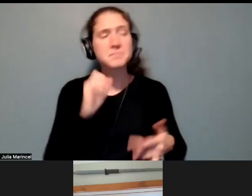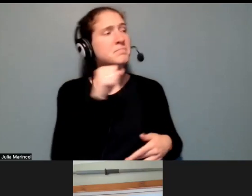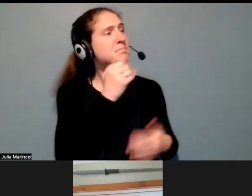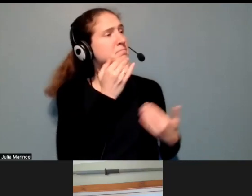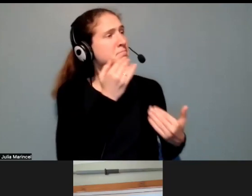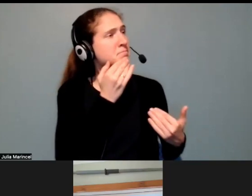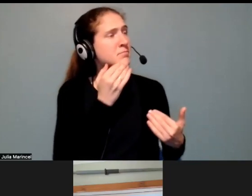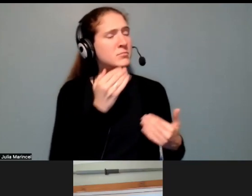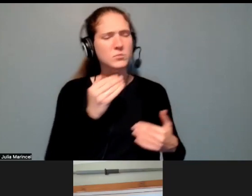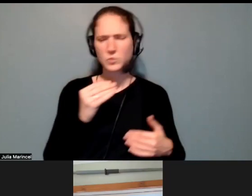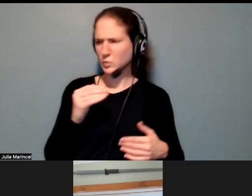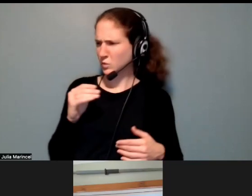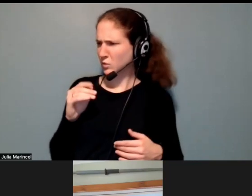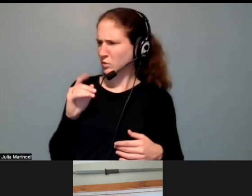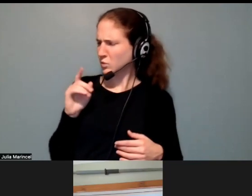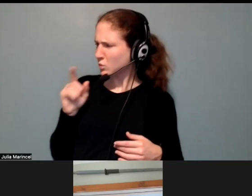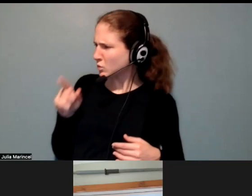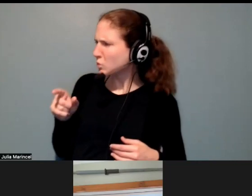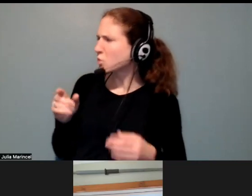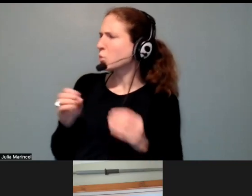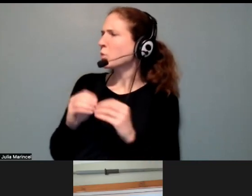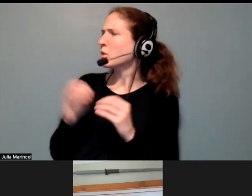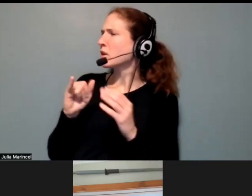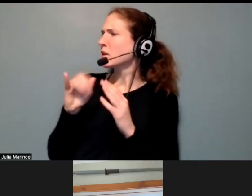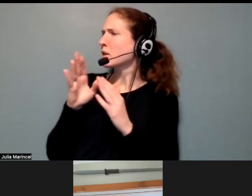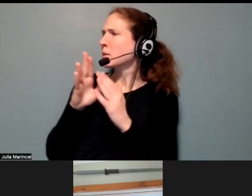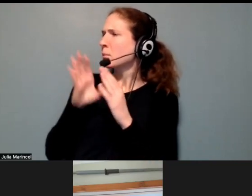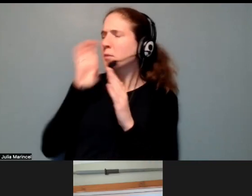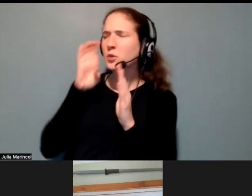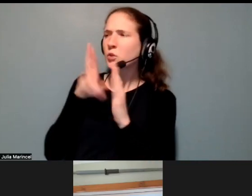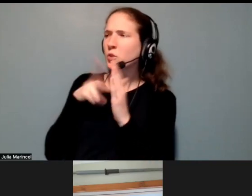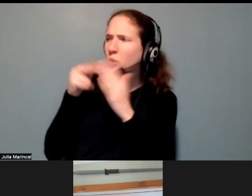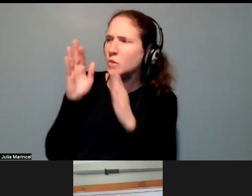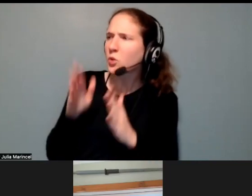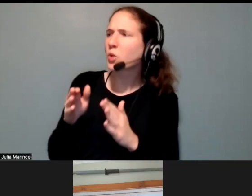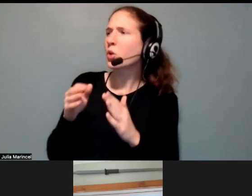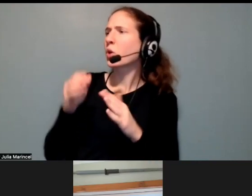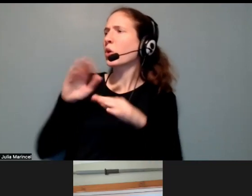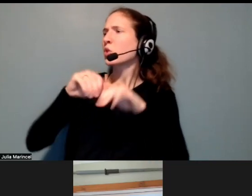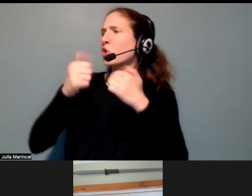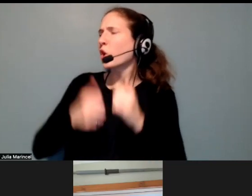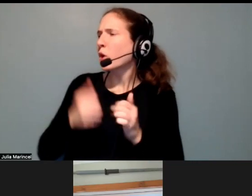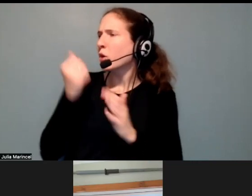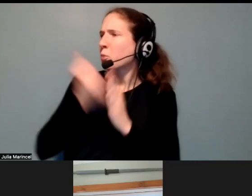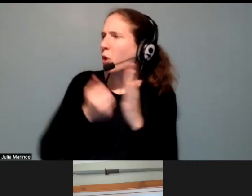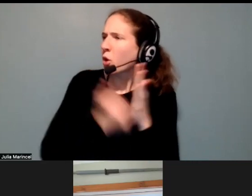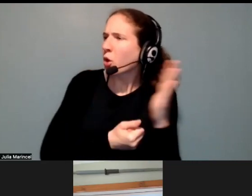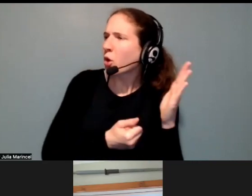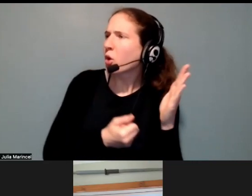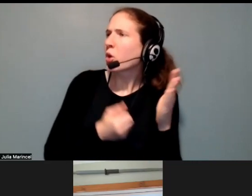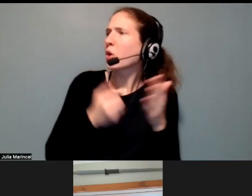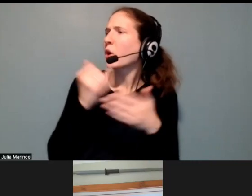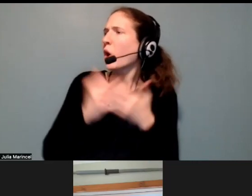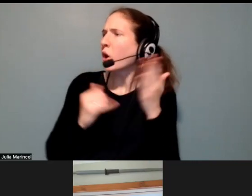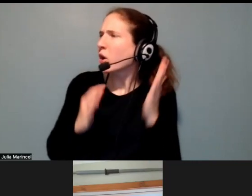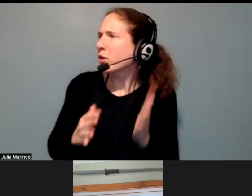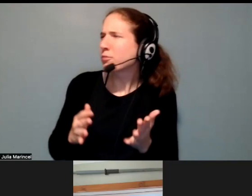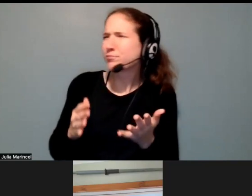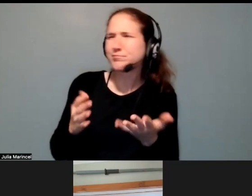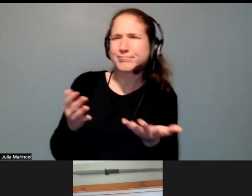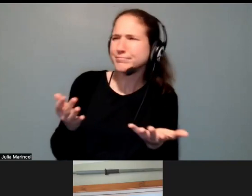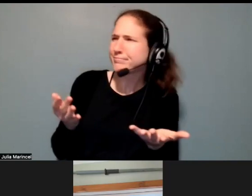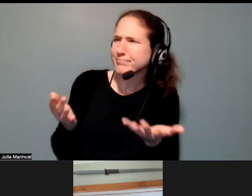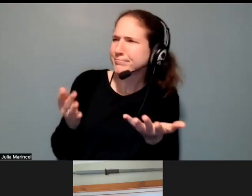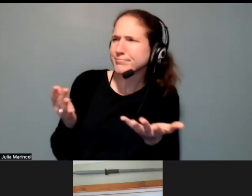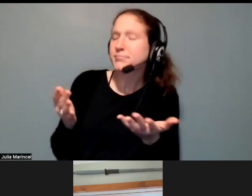know, primarily an illustrator or a sculptor or an author, or is that even the wrong question to I'd ask? say